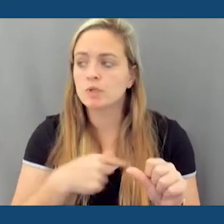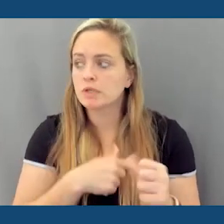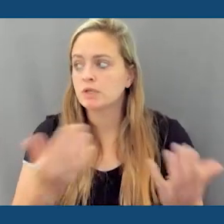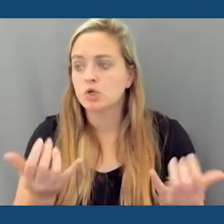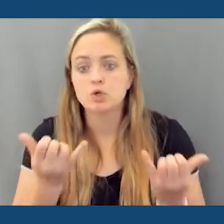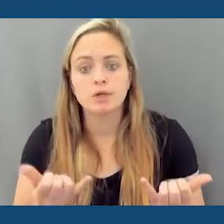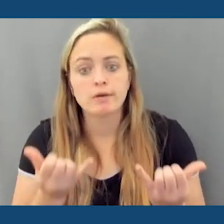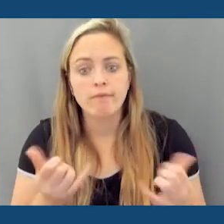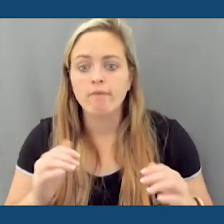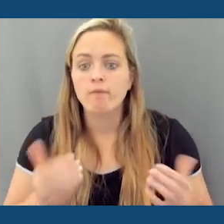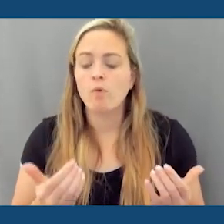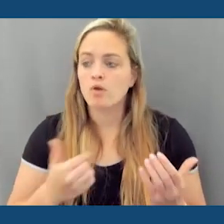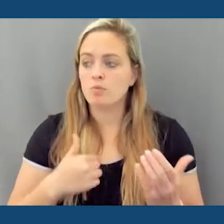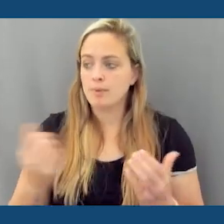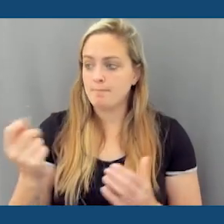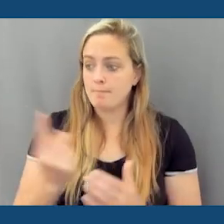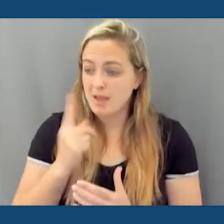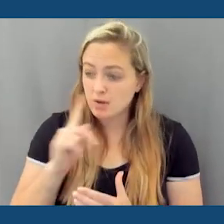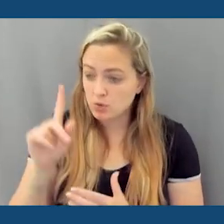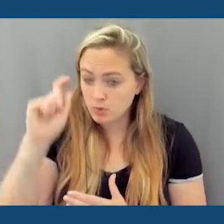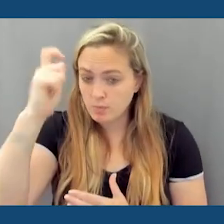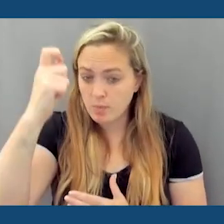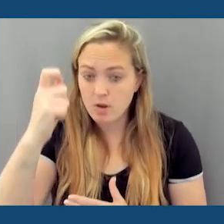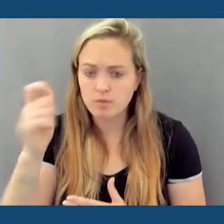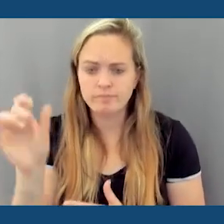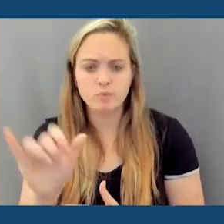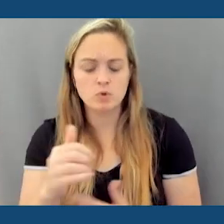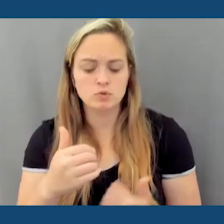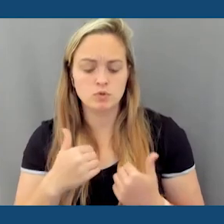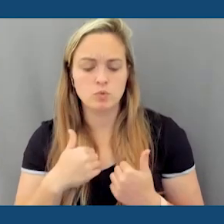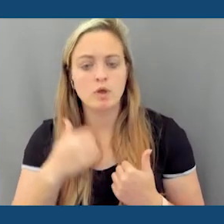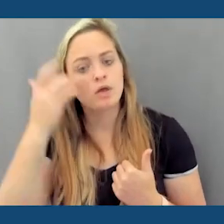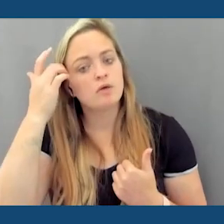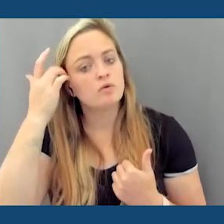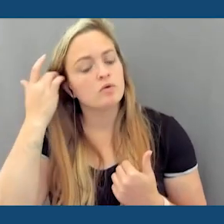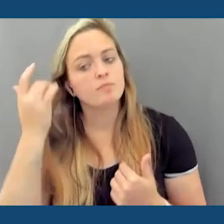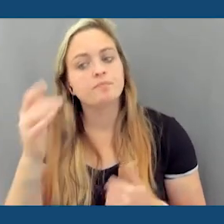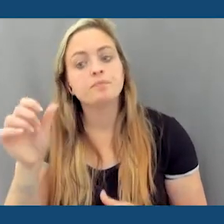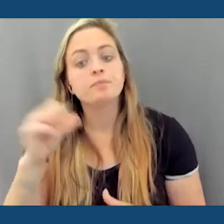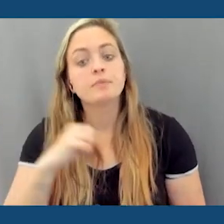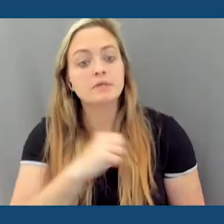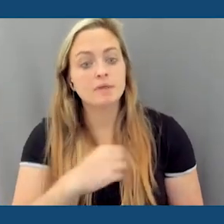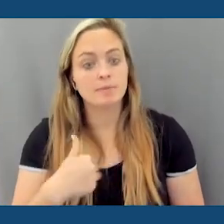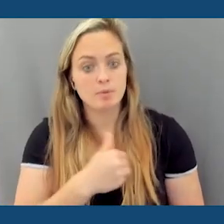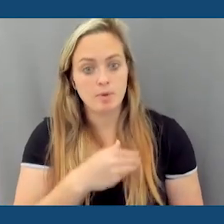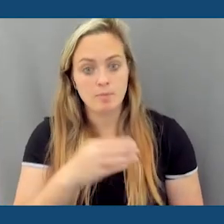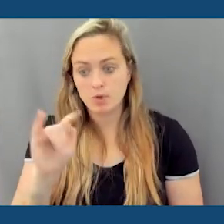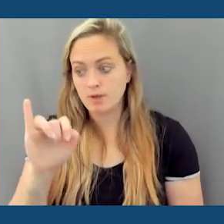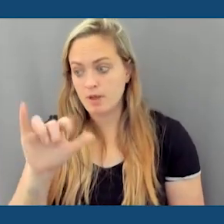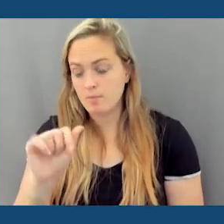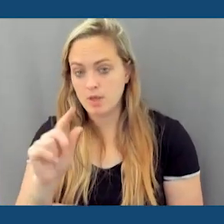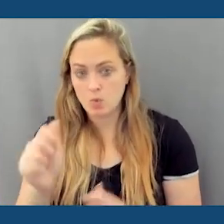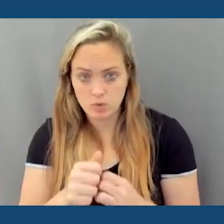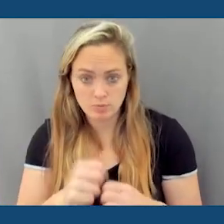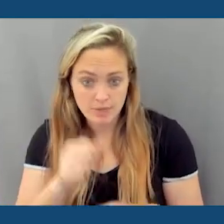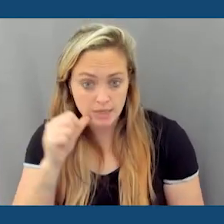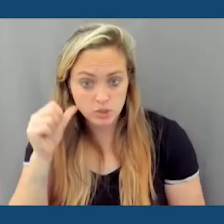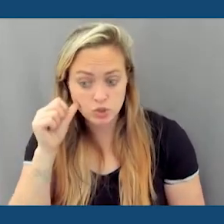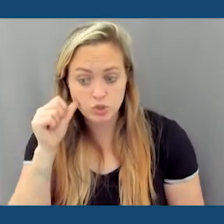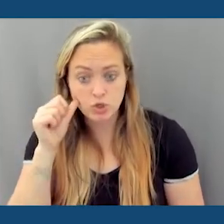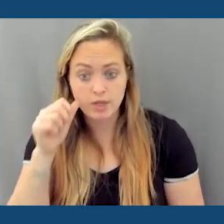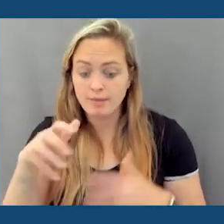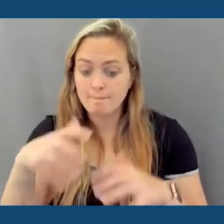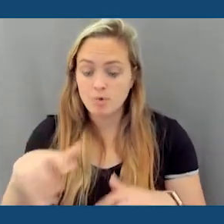and welcoming me back to the Bronx. We also have Assembly Member Tapia, who was with me yesterday at the parade. We